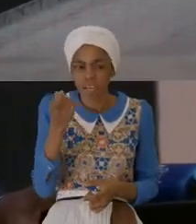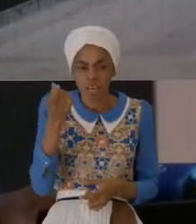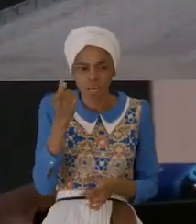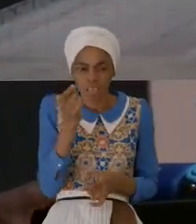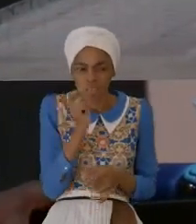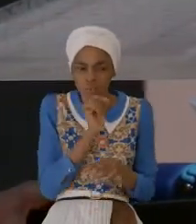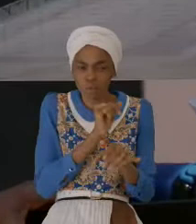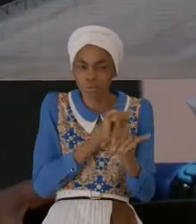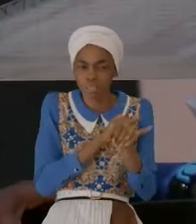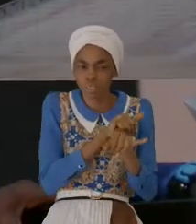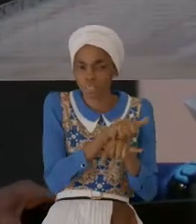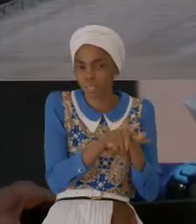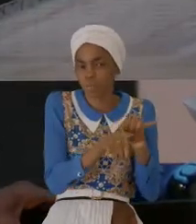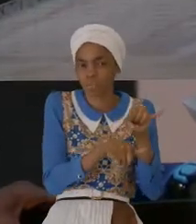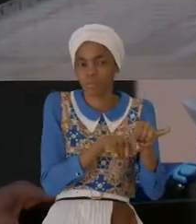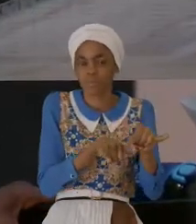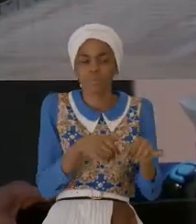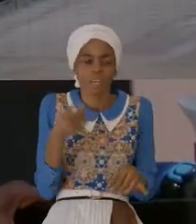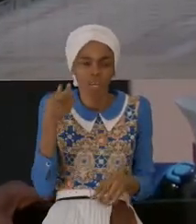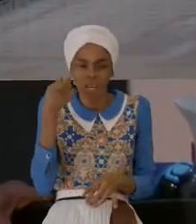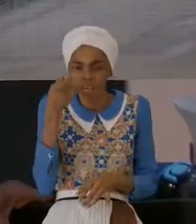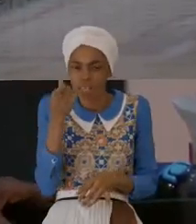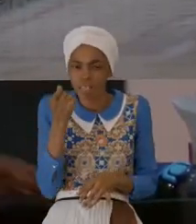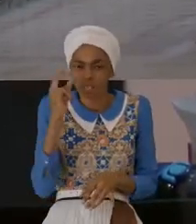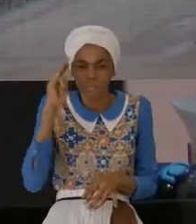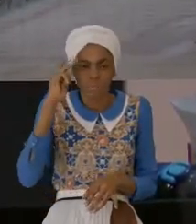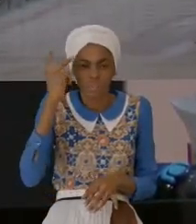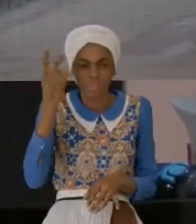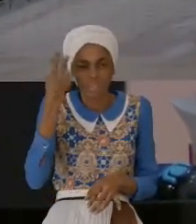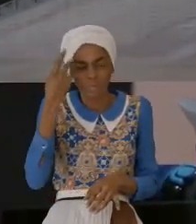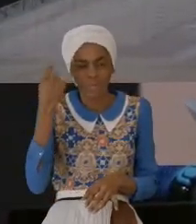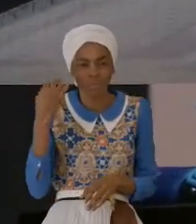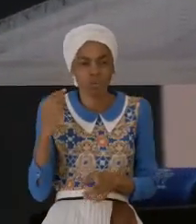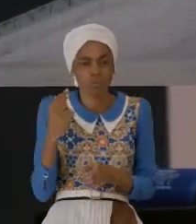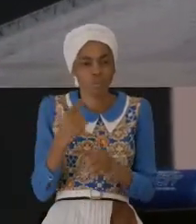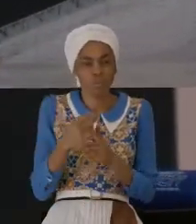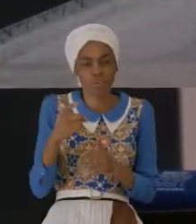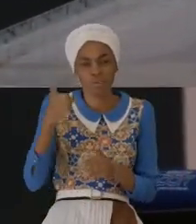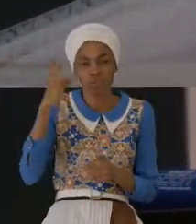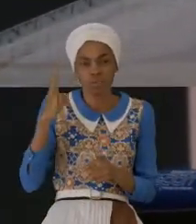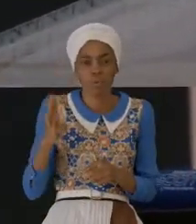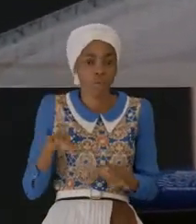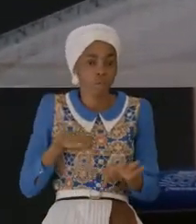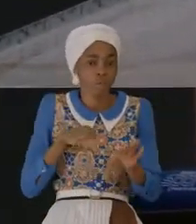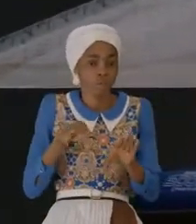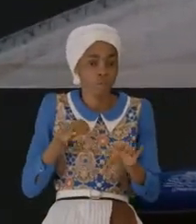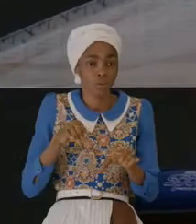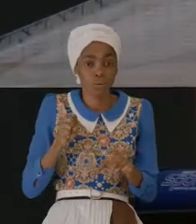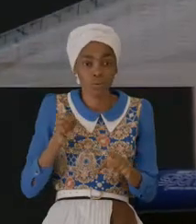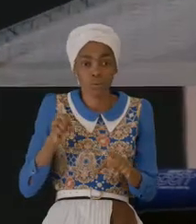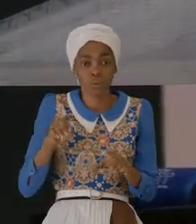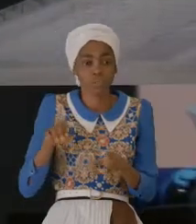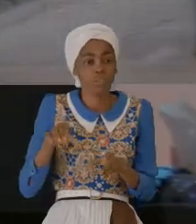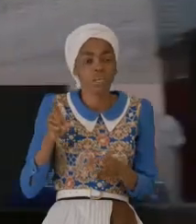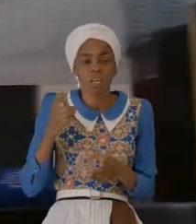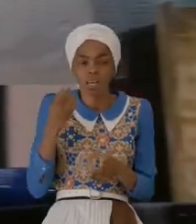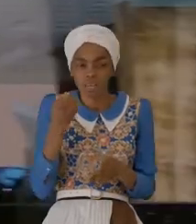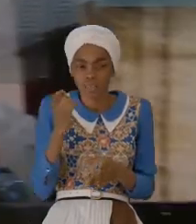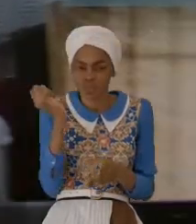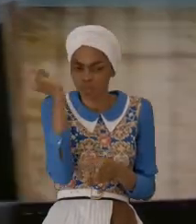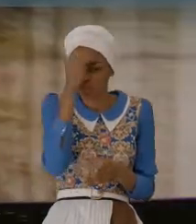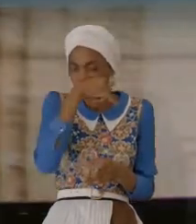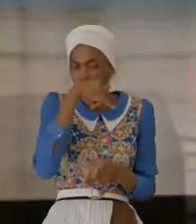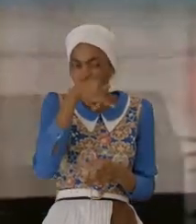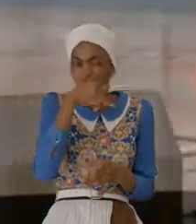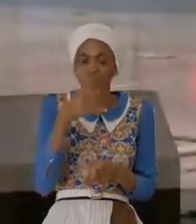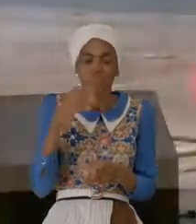a literal misinterpretation of the word so does a little fully him that